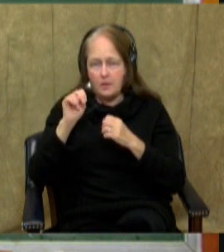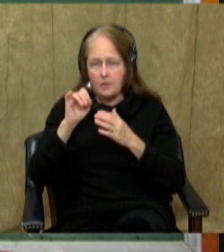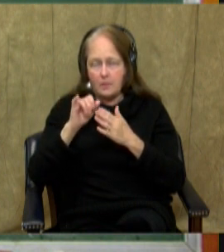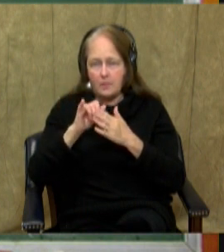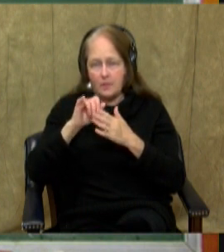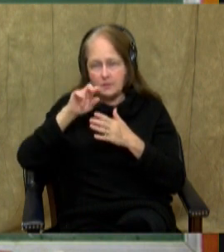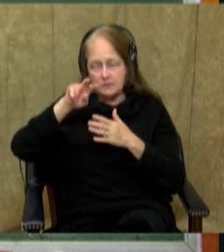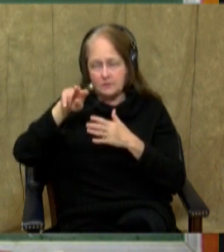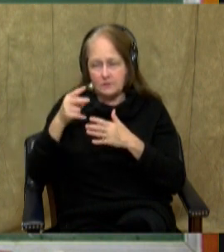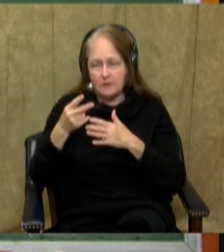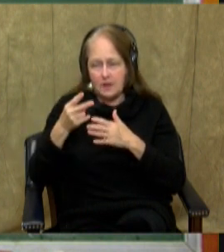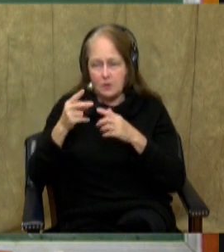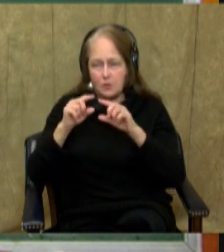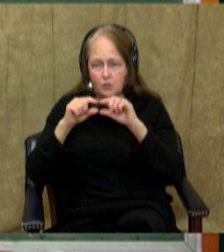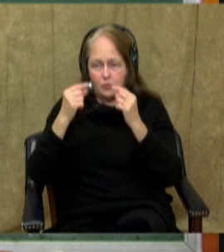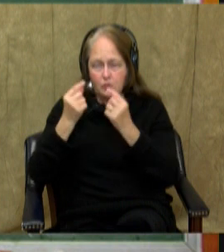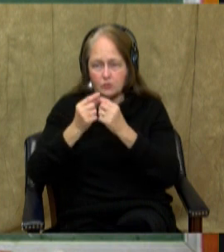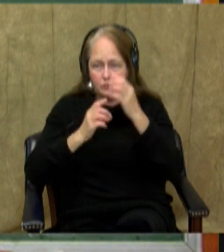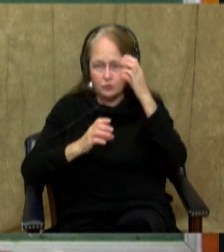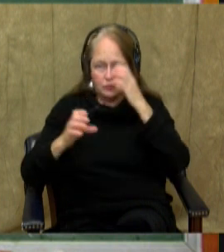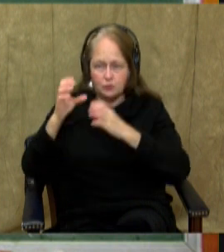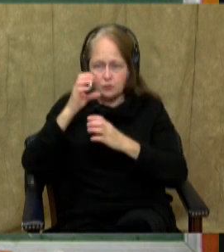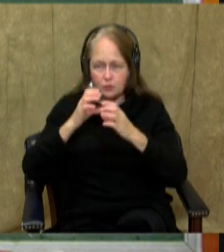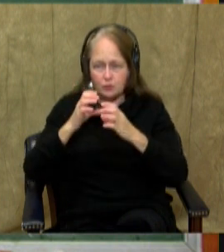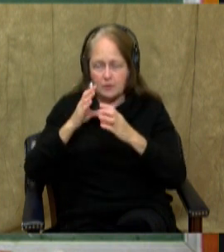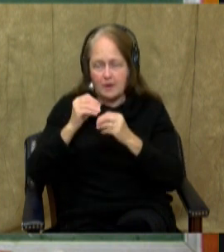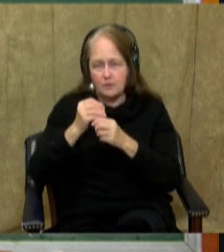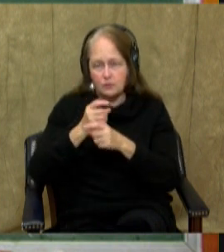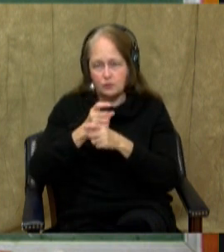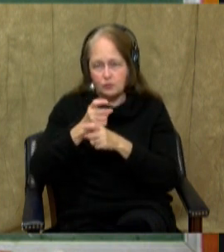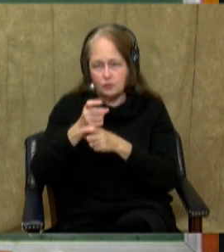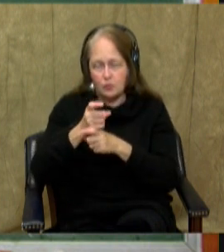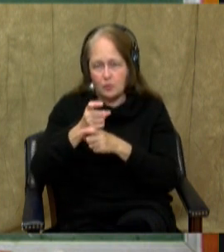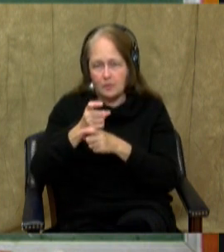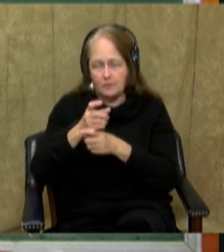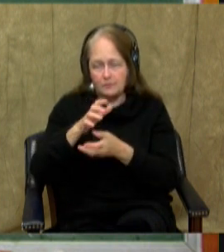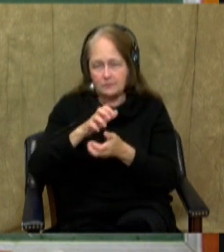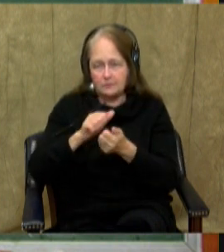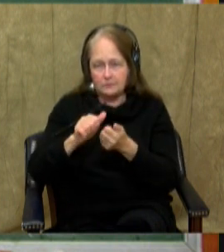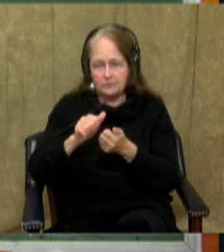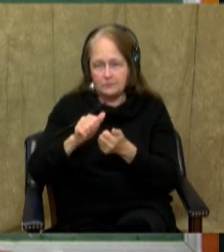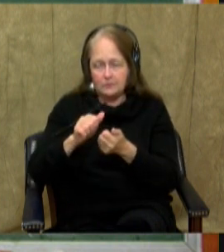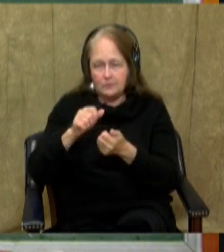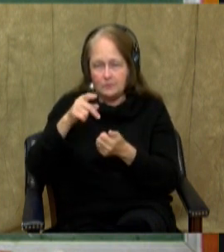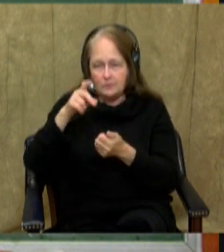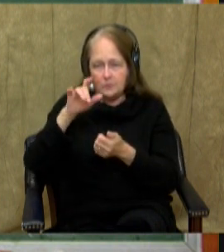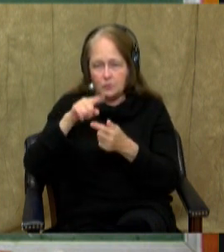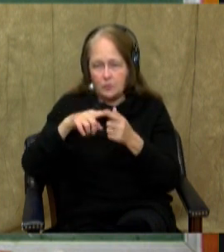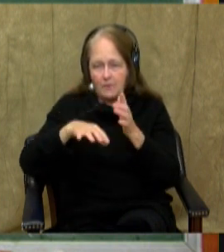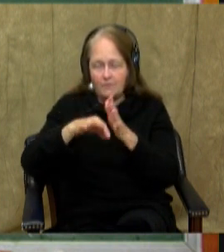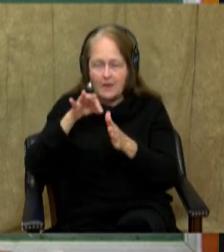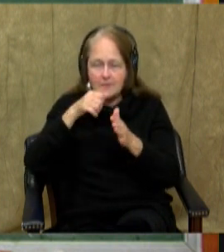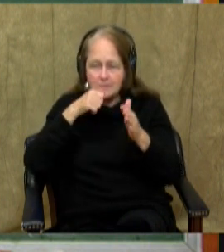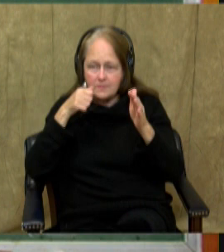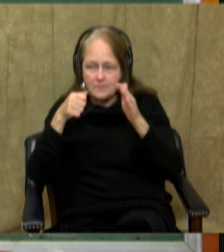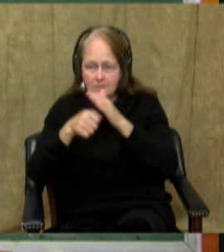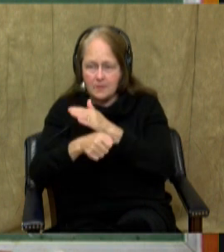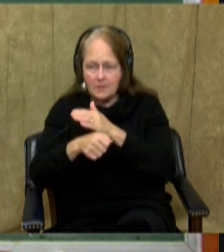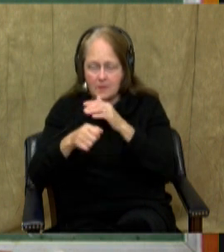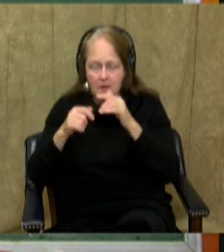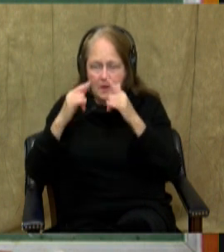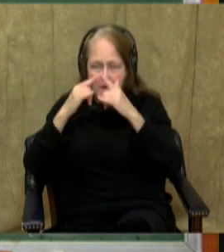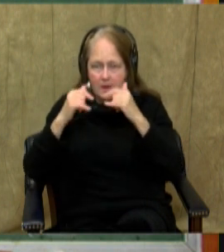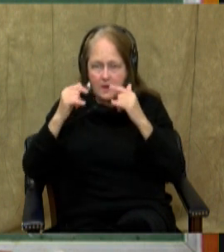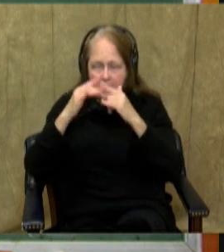Our second group of key terms, search and destroy missions. Policy of finding hidden enemy camps